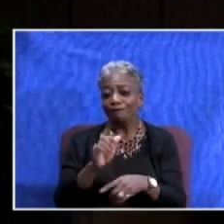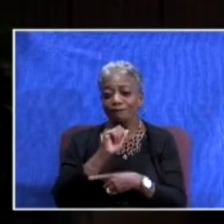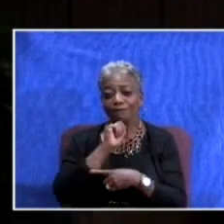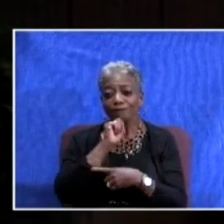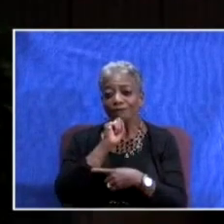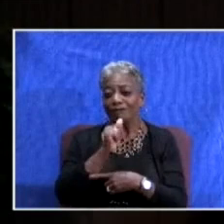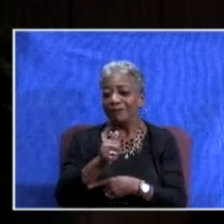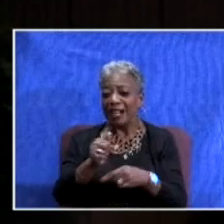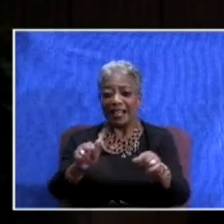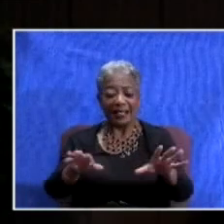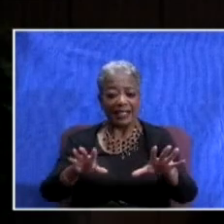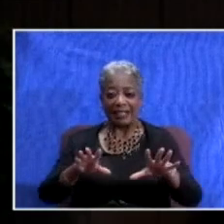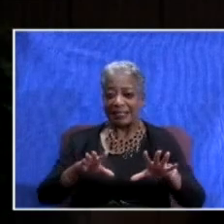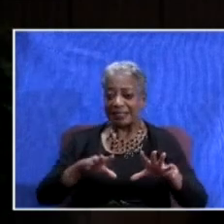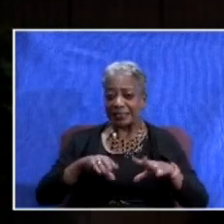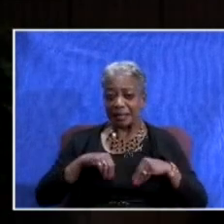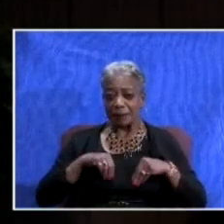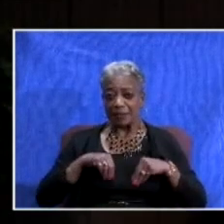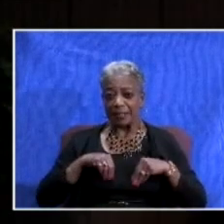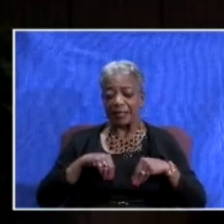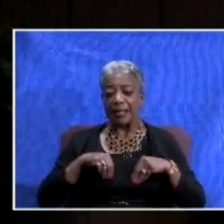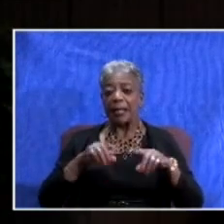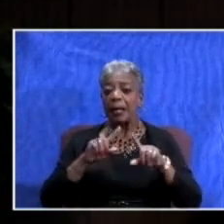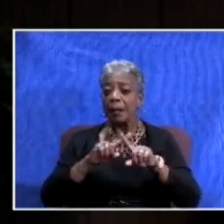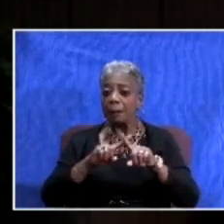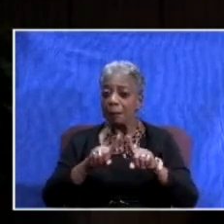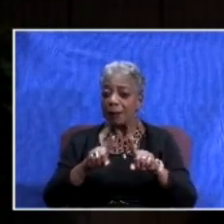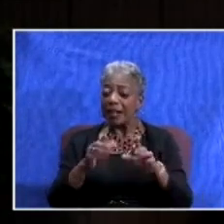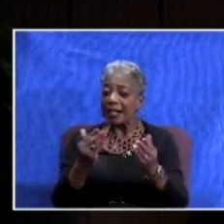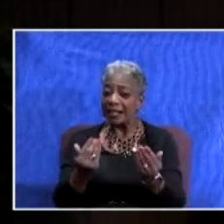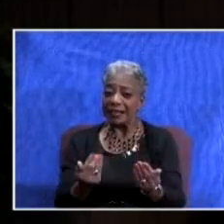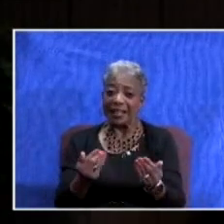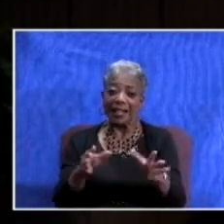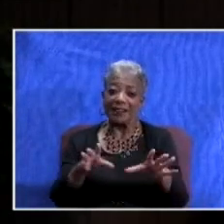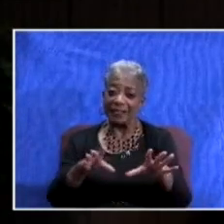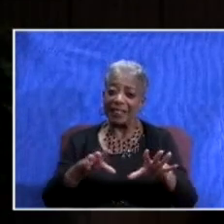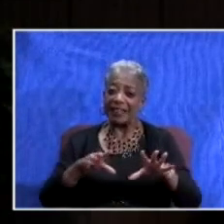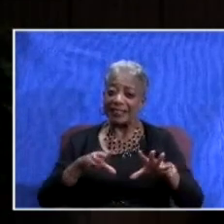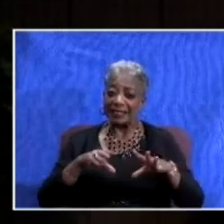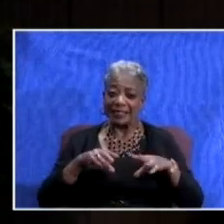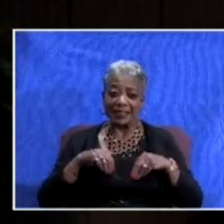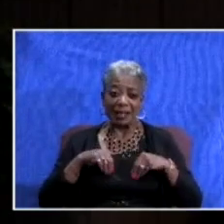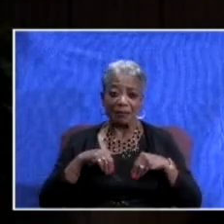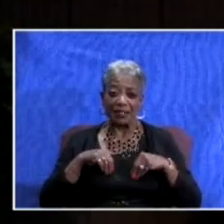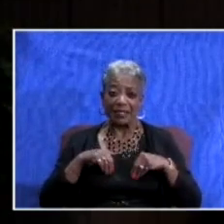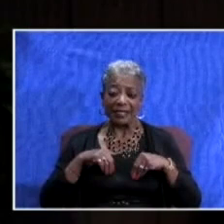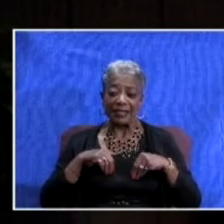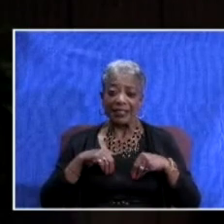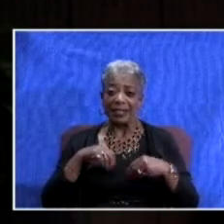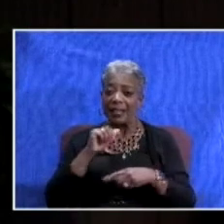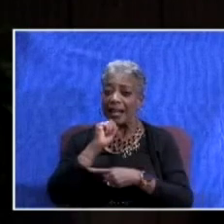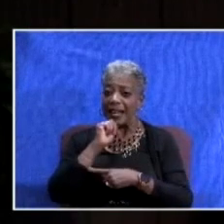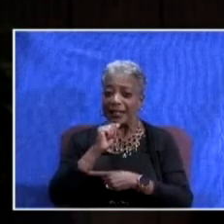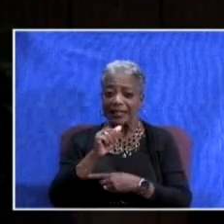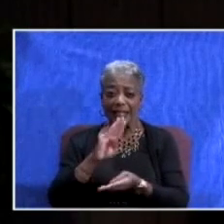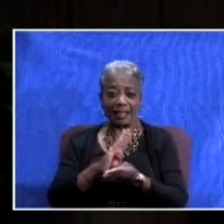life, but they are coming to grips with the fact that they won't fix it if they don't face